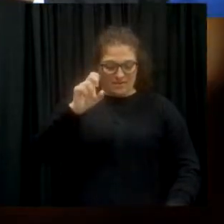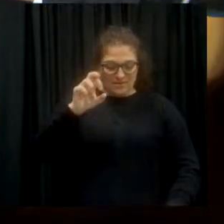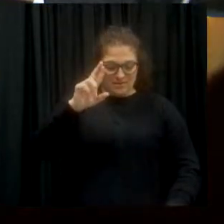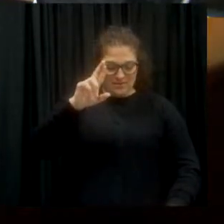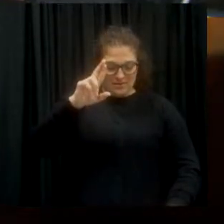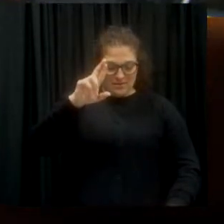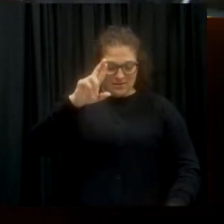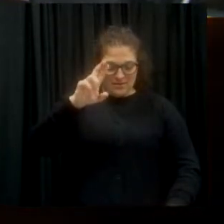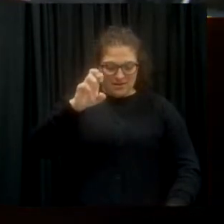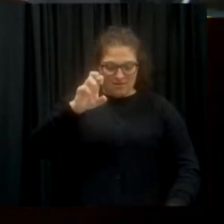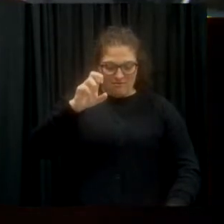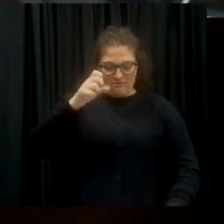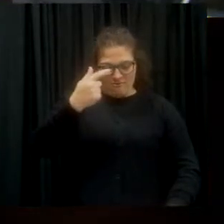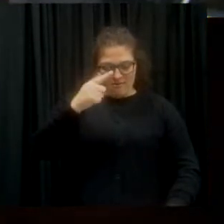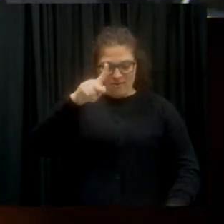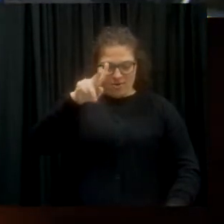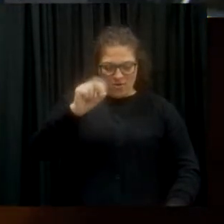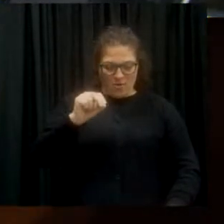Derico Matavau.